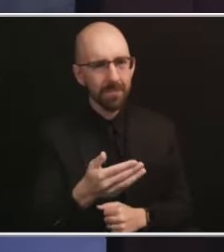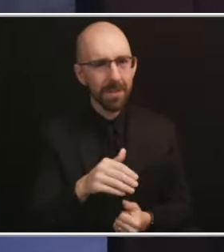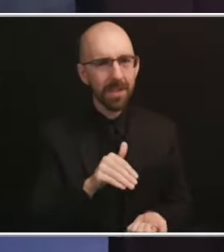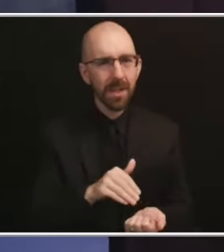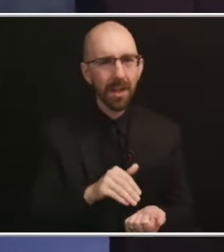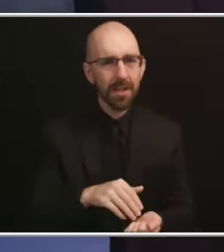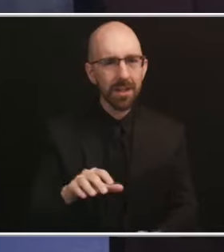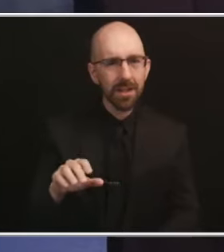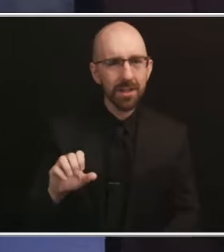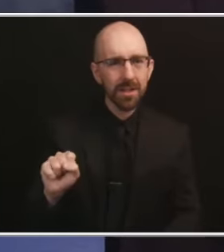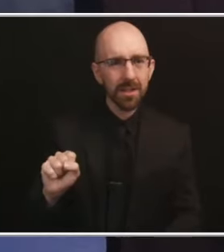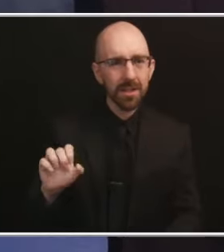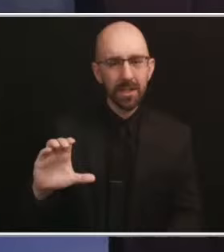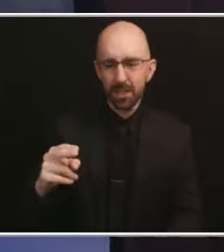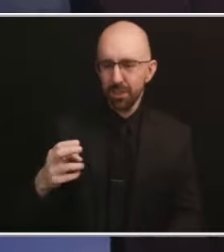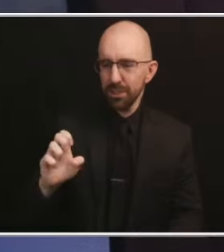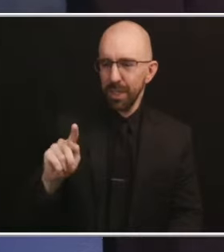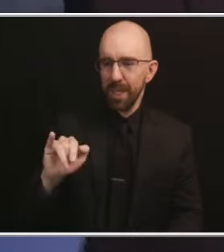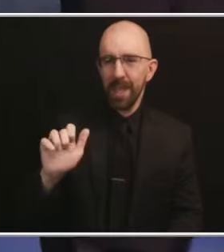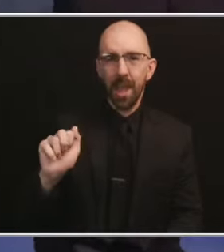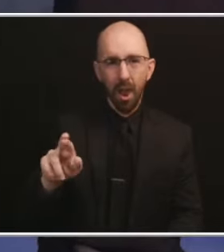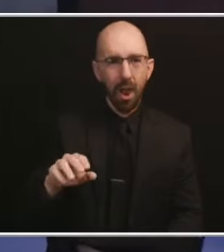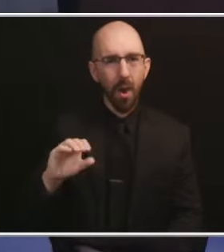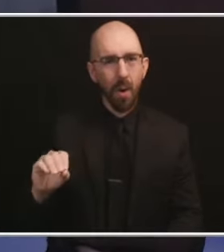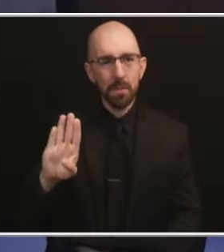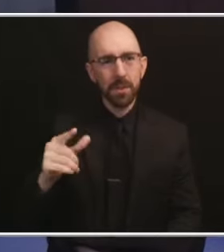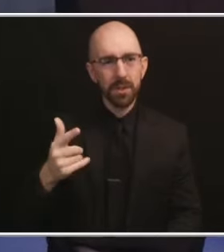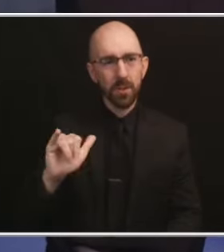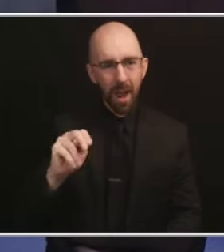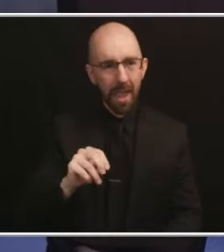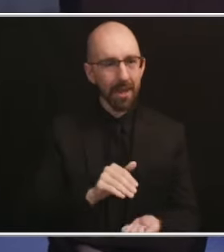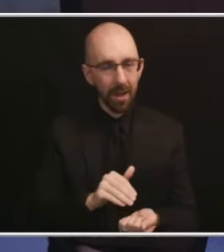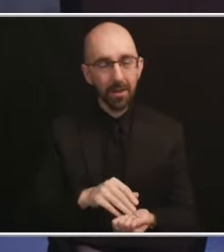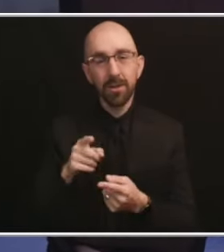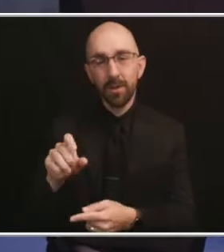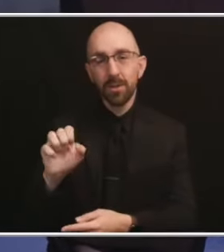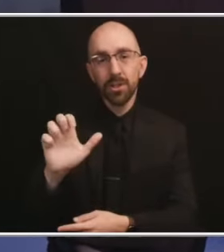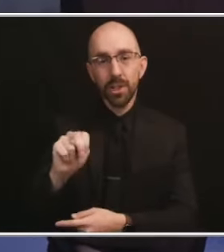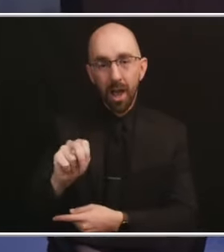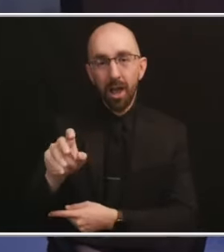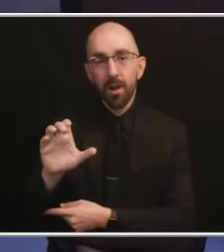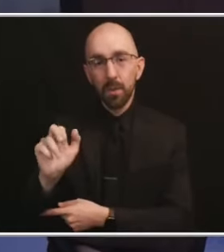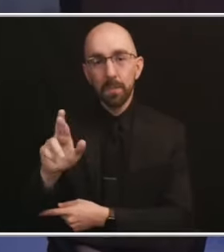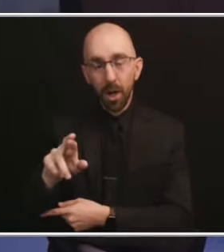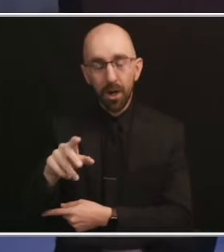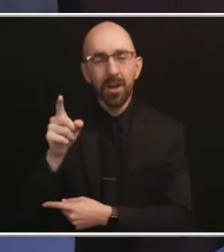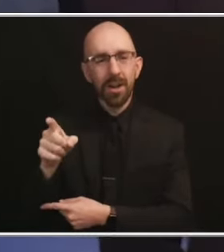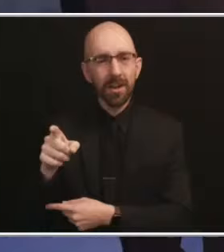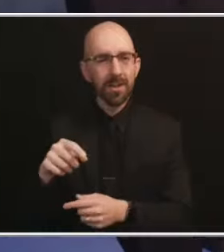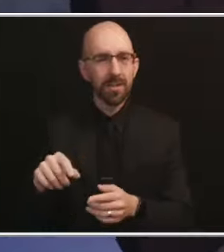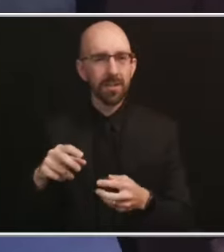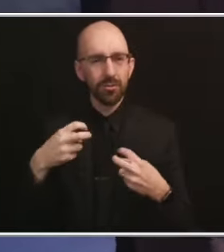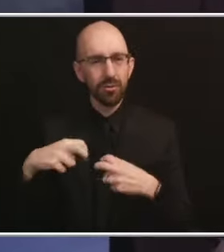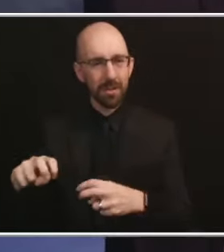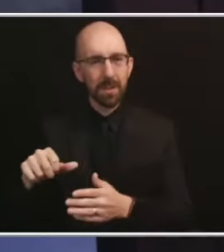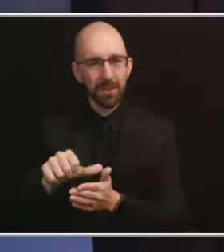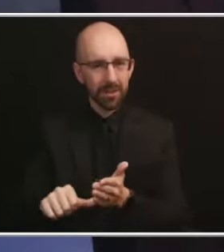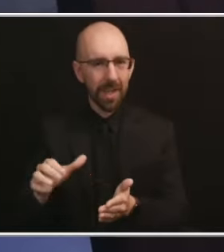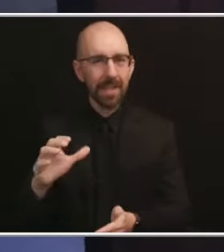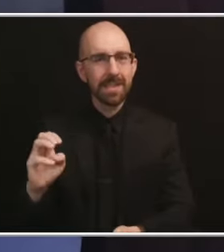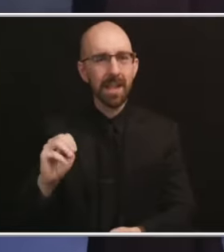Tara Chetiar, one of our OBGYN doctors. So Sean Coomer, transplant surgeon and Chief Medical Officer for the Kansas